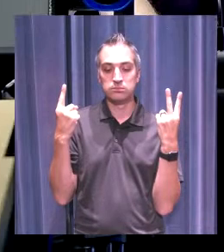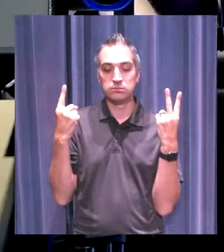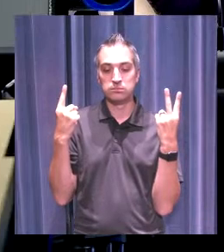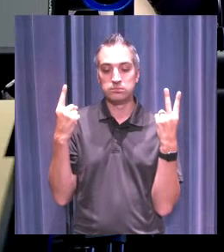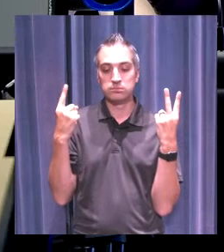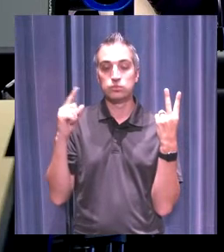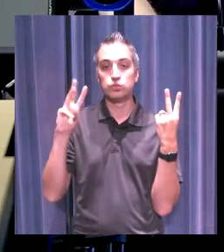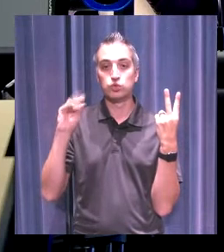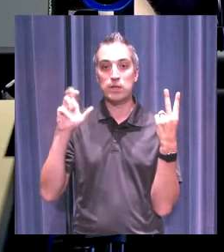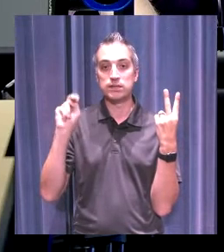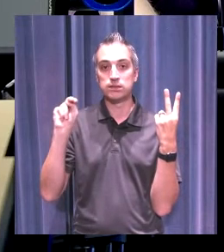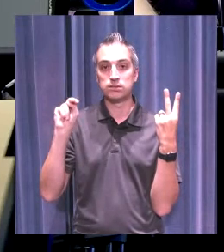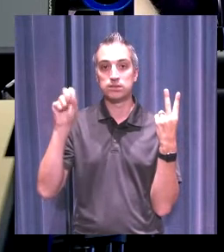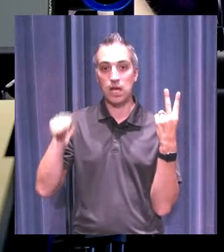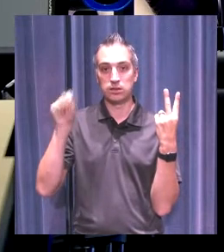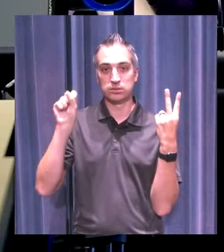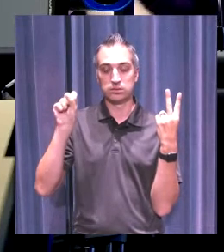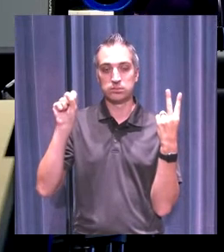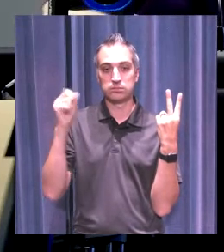Trustee Swanson. Yes.